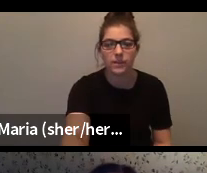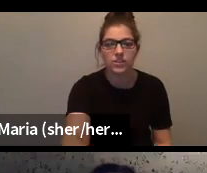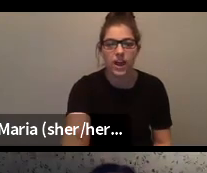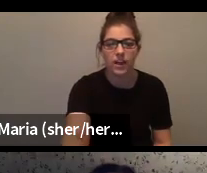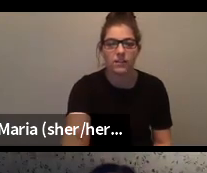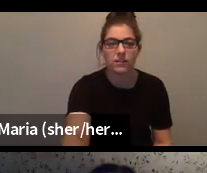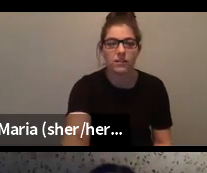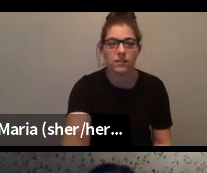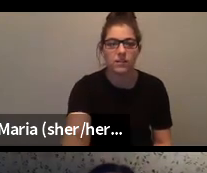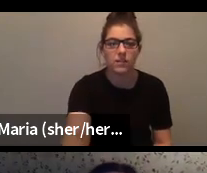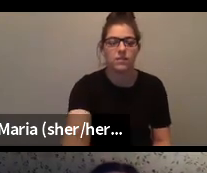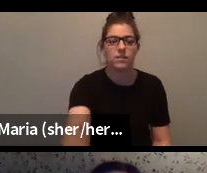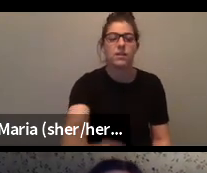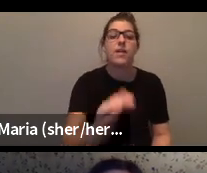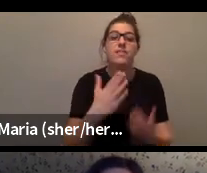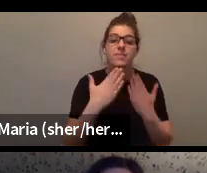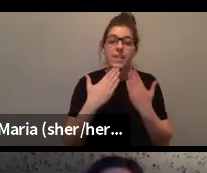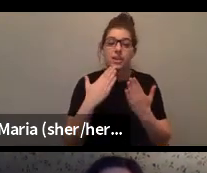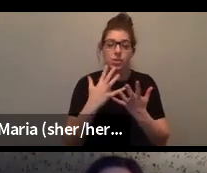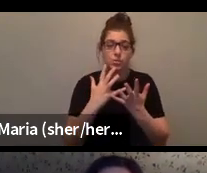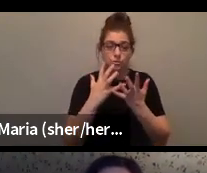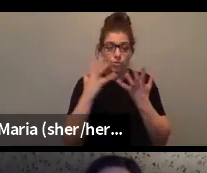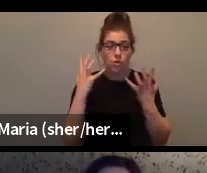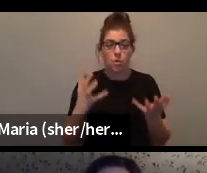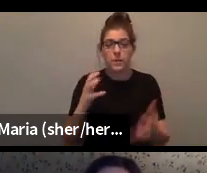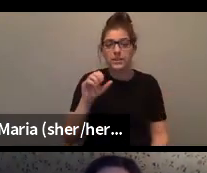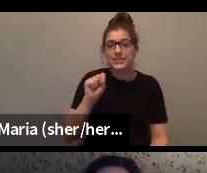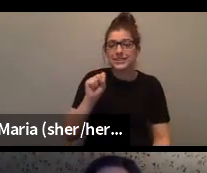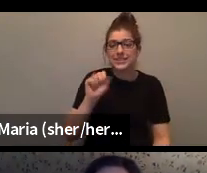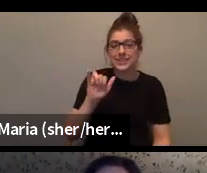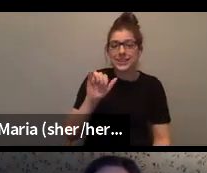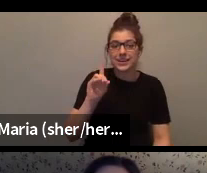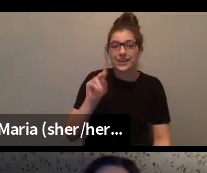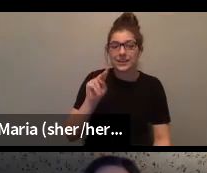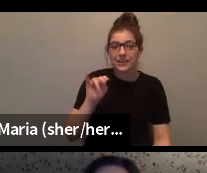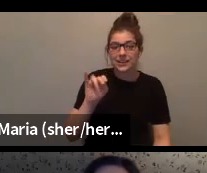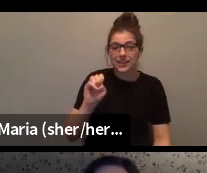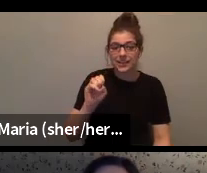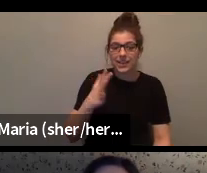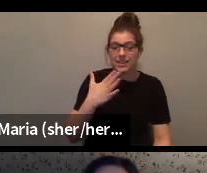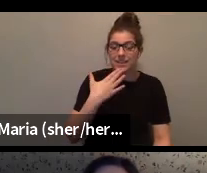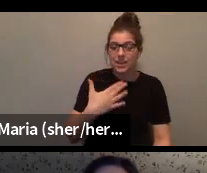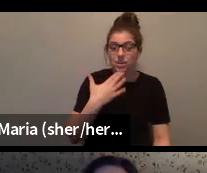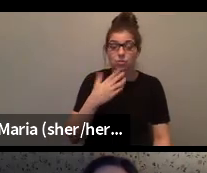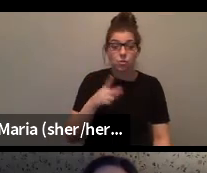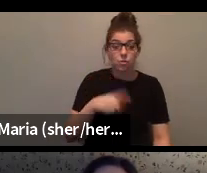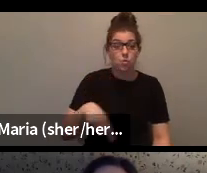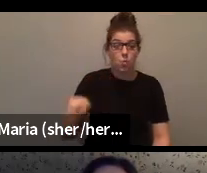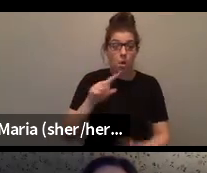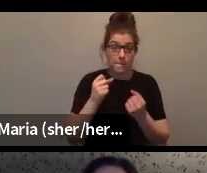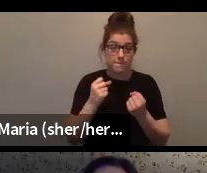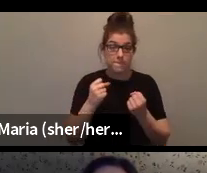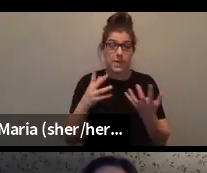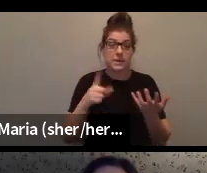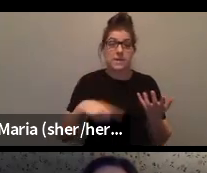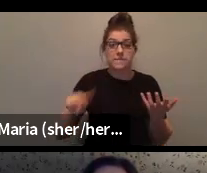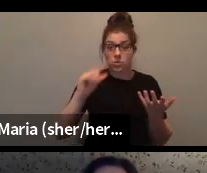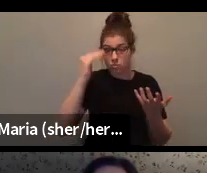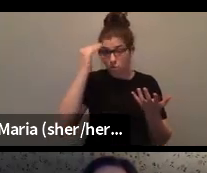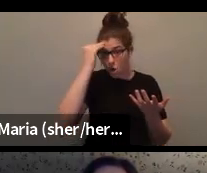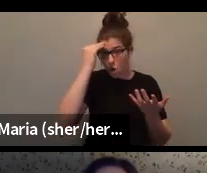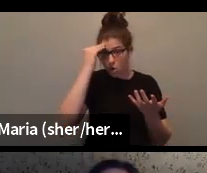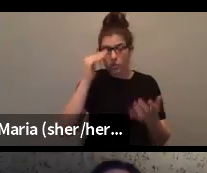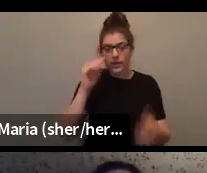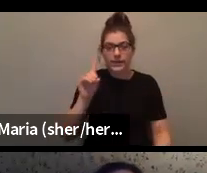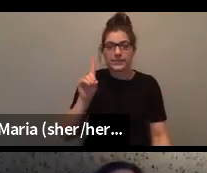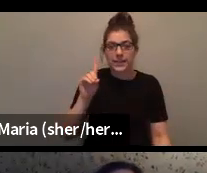Okay. Thank you so much, Sydney. So you all, many of you know You know, David, you